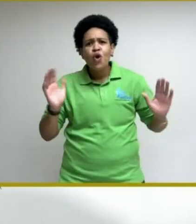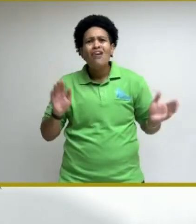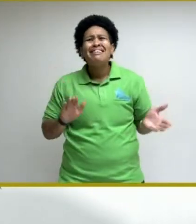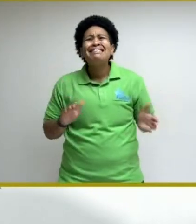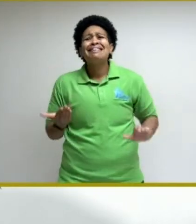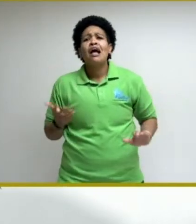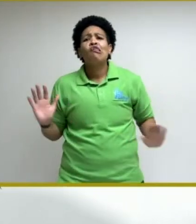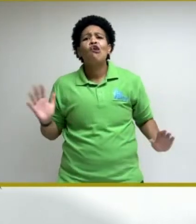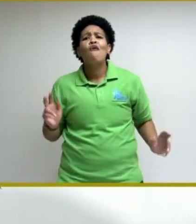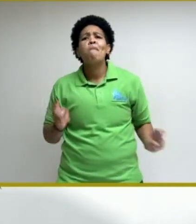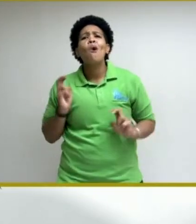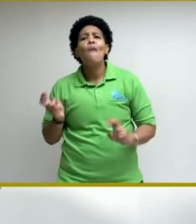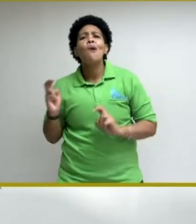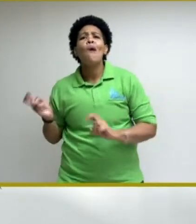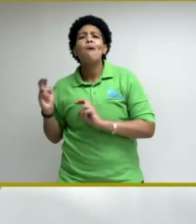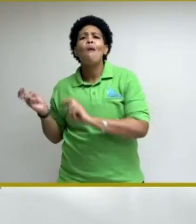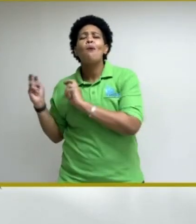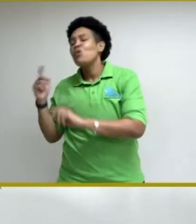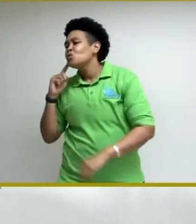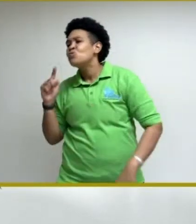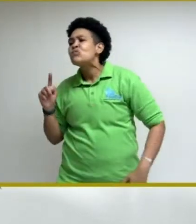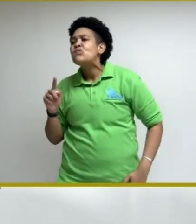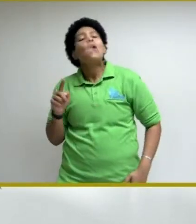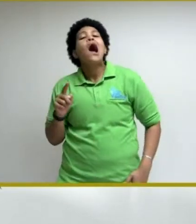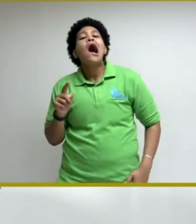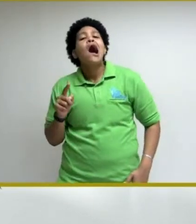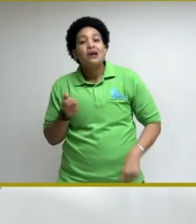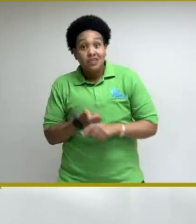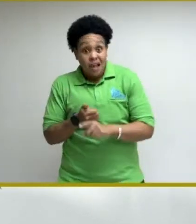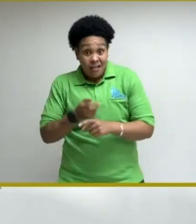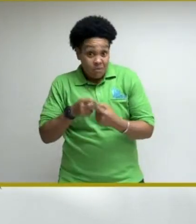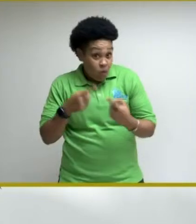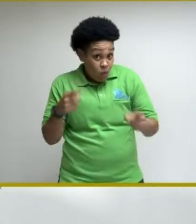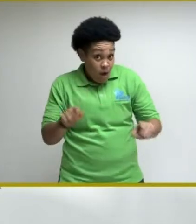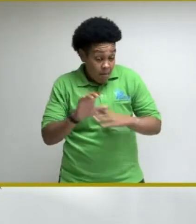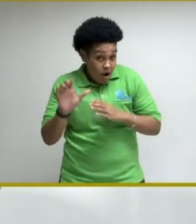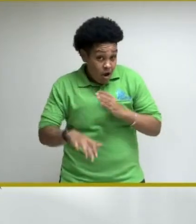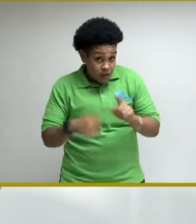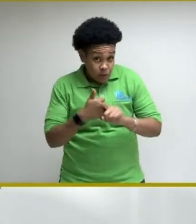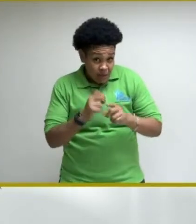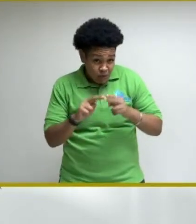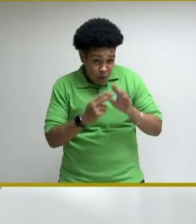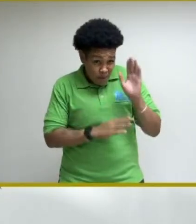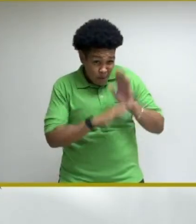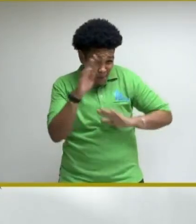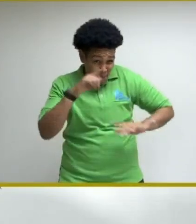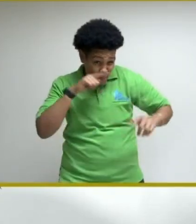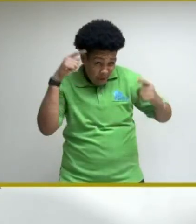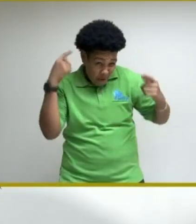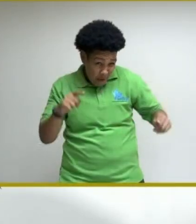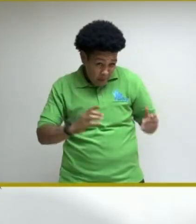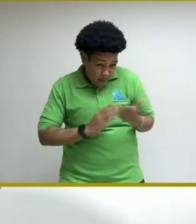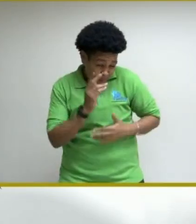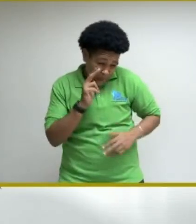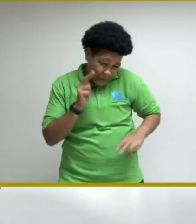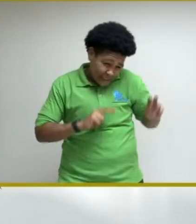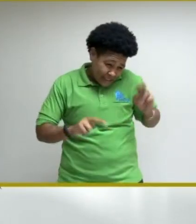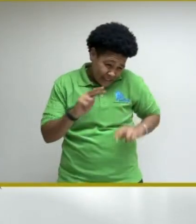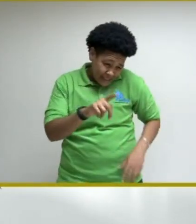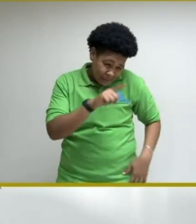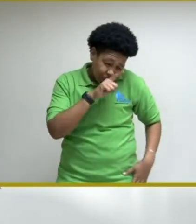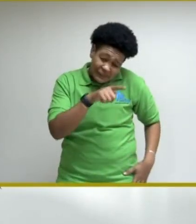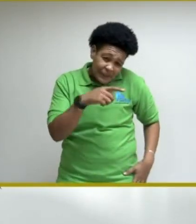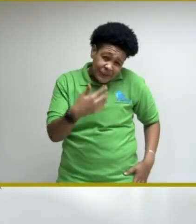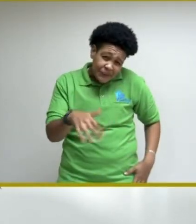unfortunately, and the consequences, therefore, of the surge we're currently going through has been far